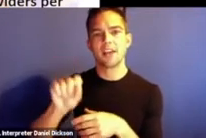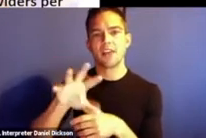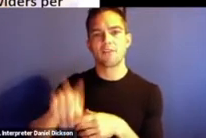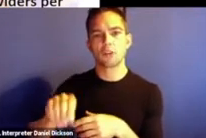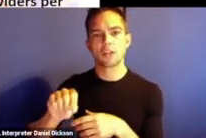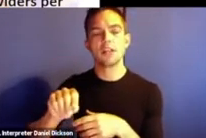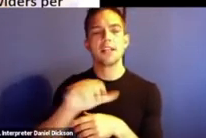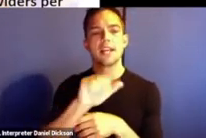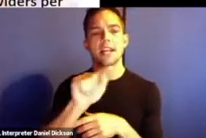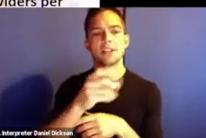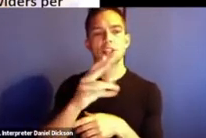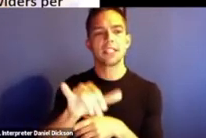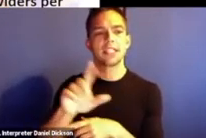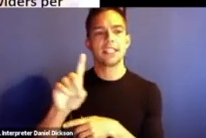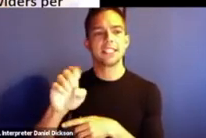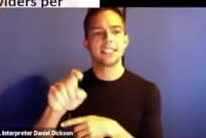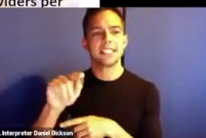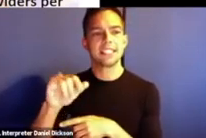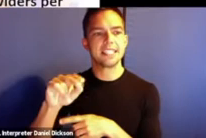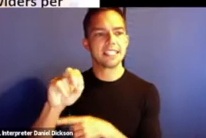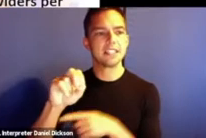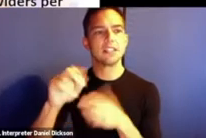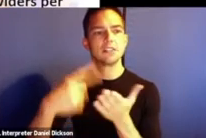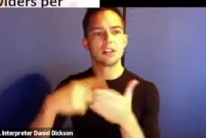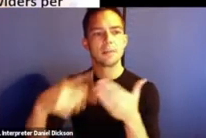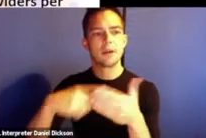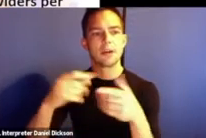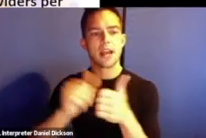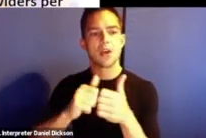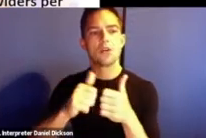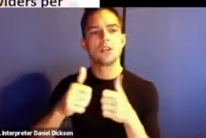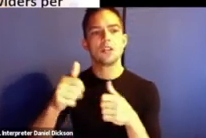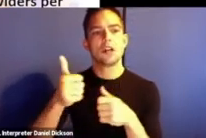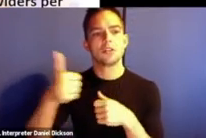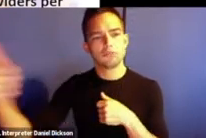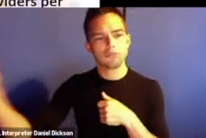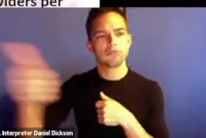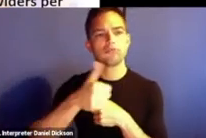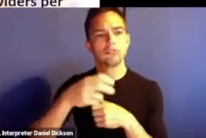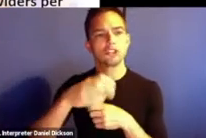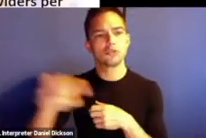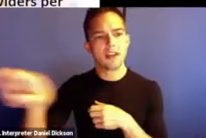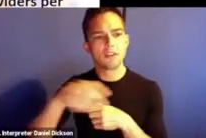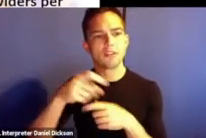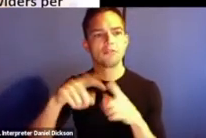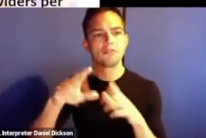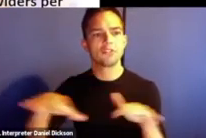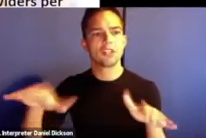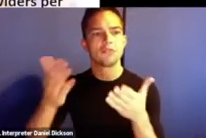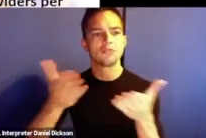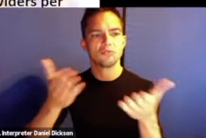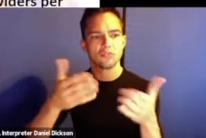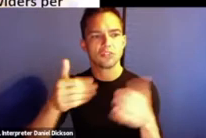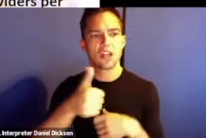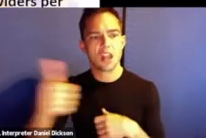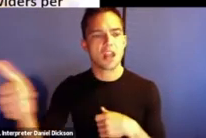Anthony Dateen talked about how extended travel from the child's home for services, that same